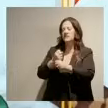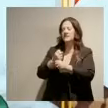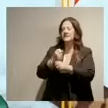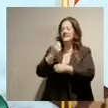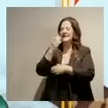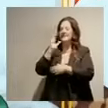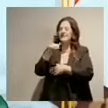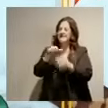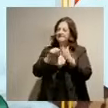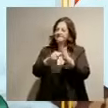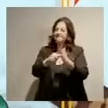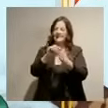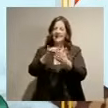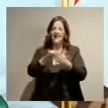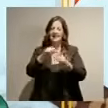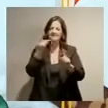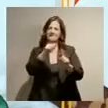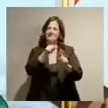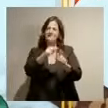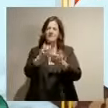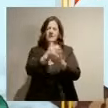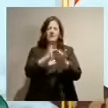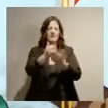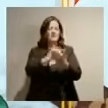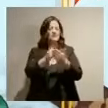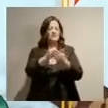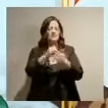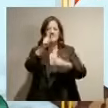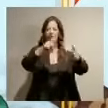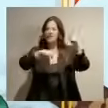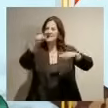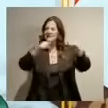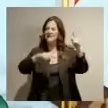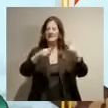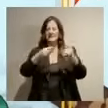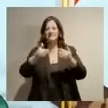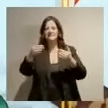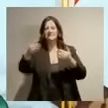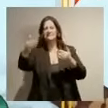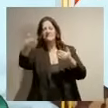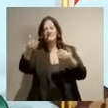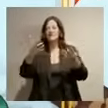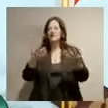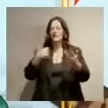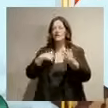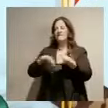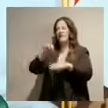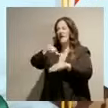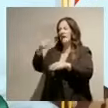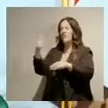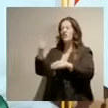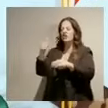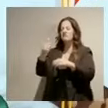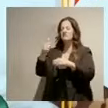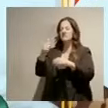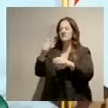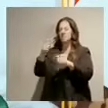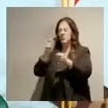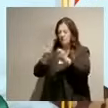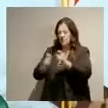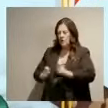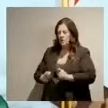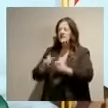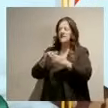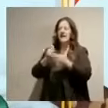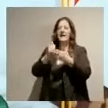volatility, again, is unless we have other structural reforms, is going to continue to vex